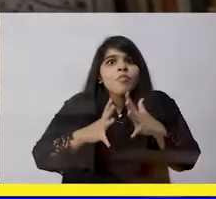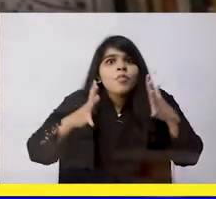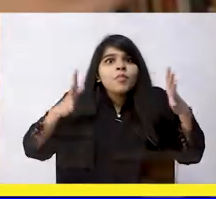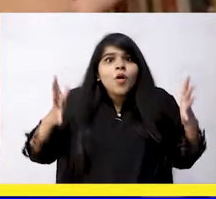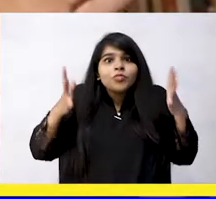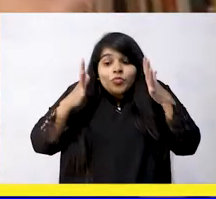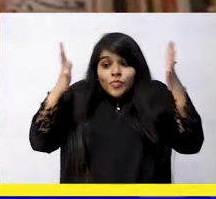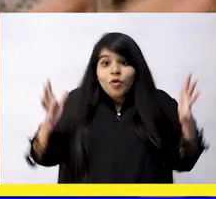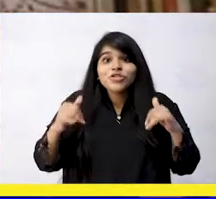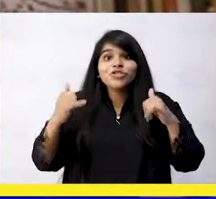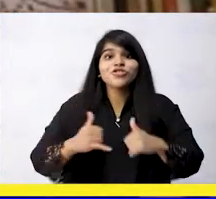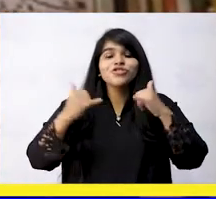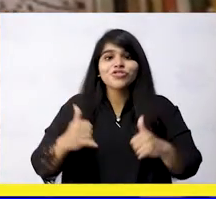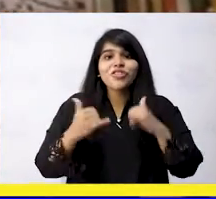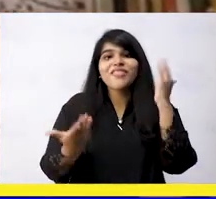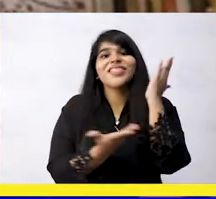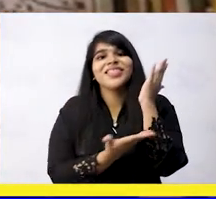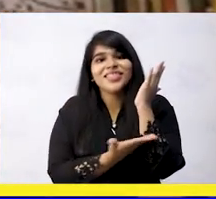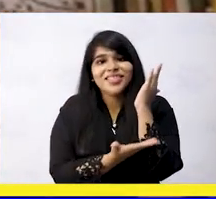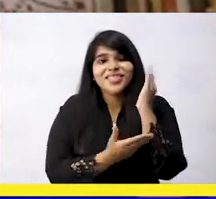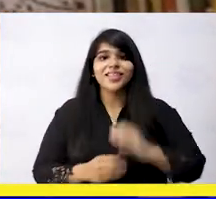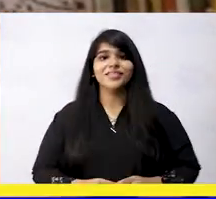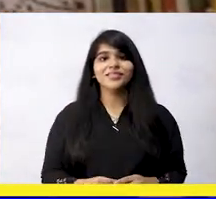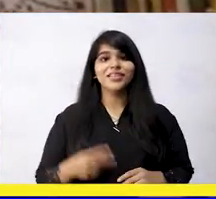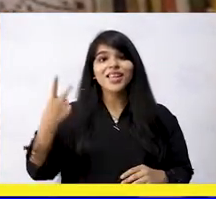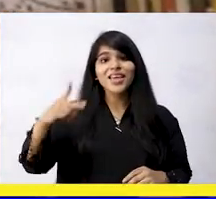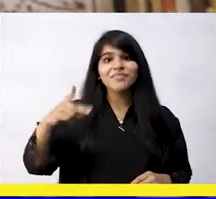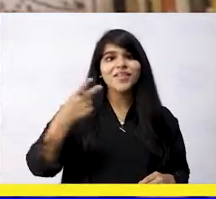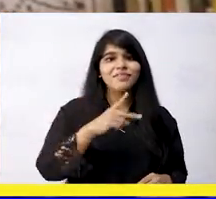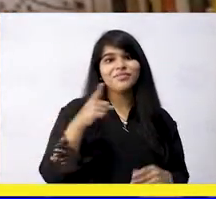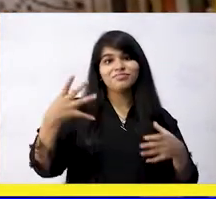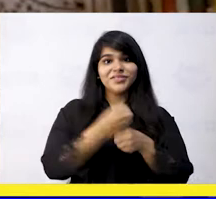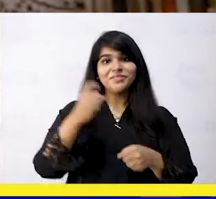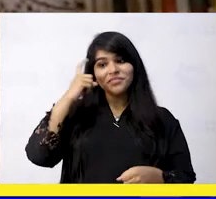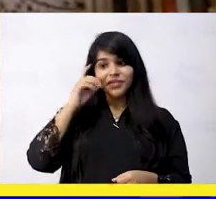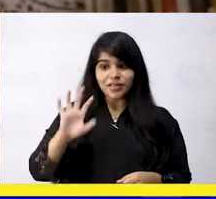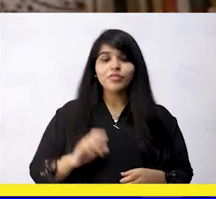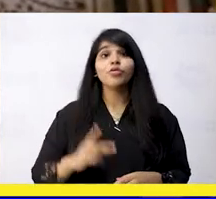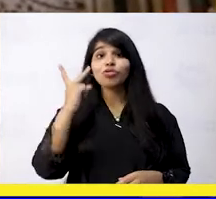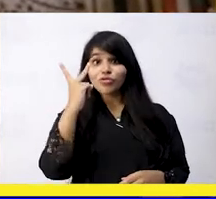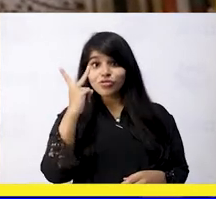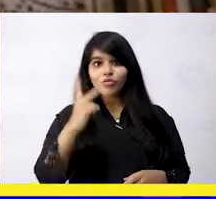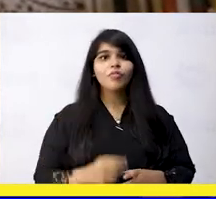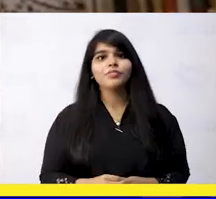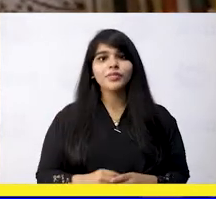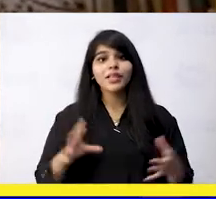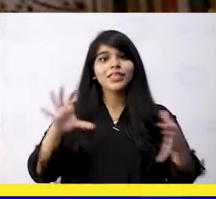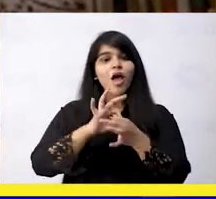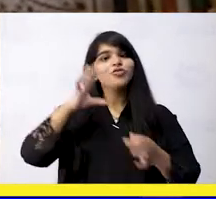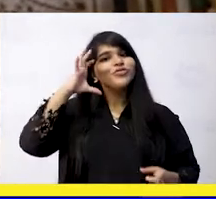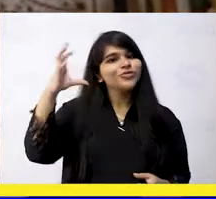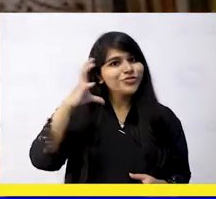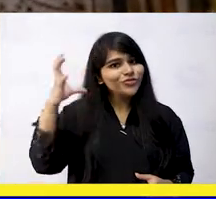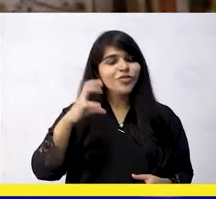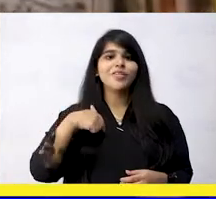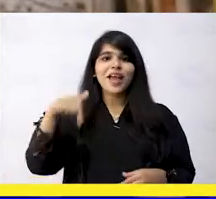There are lots and lots of animals in the forest. I'm sure you know the names of all of them. Two of them belong